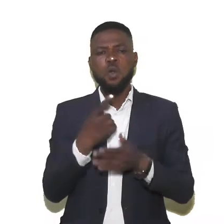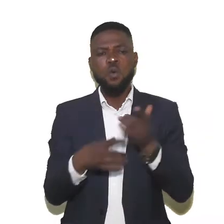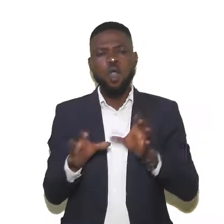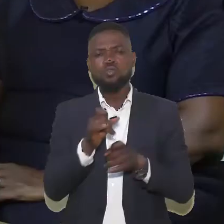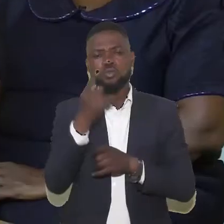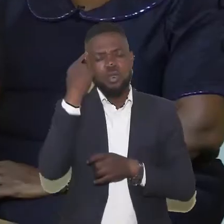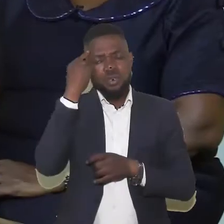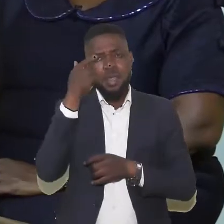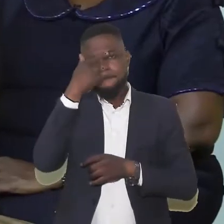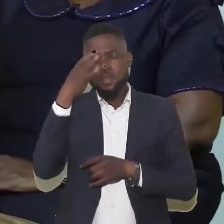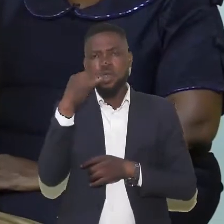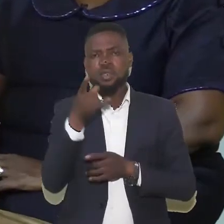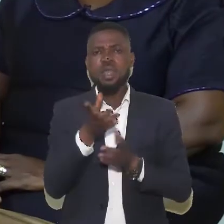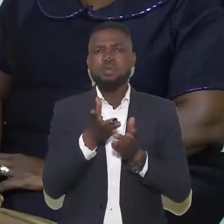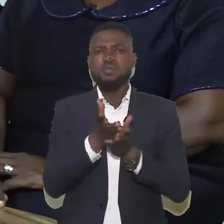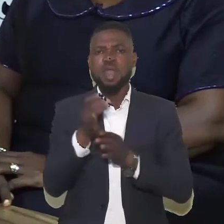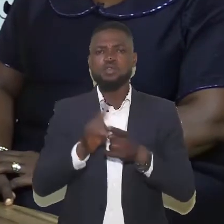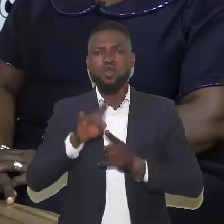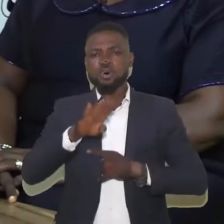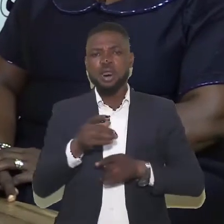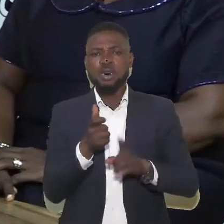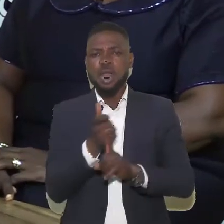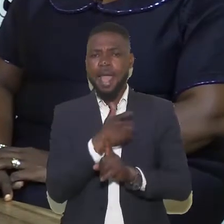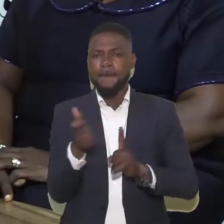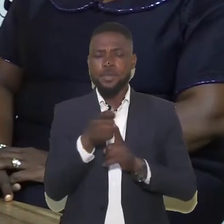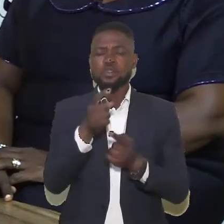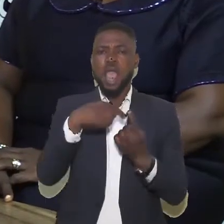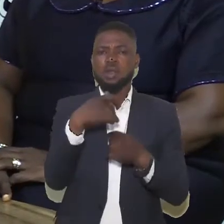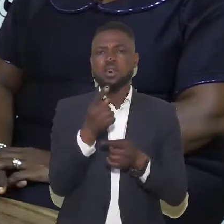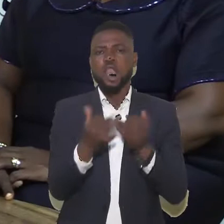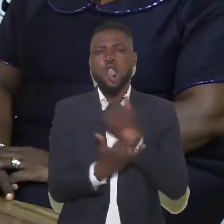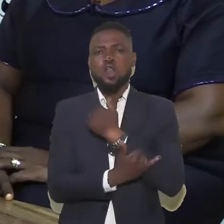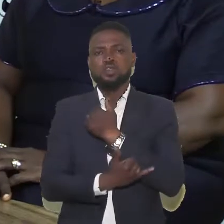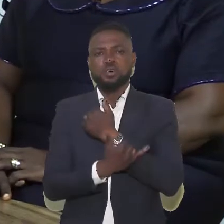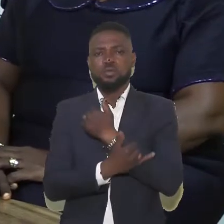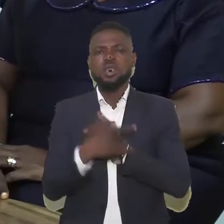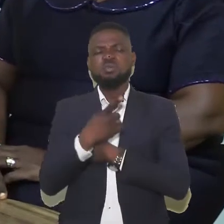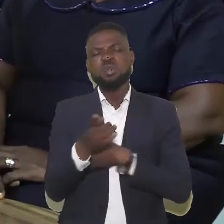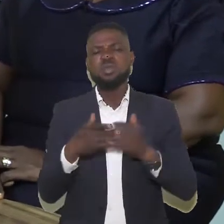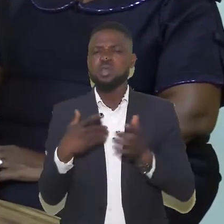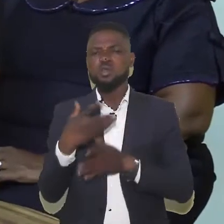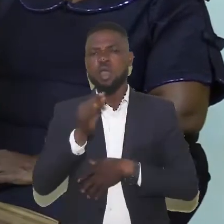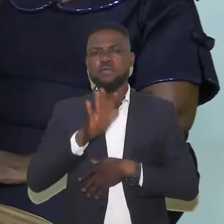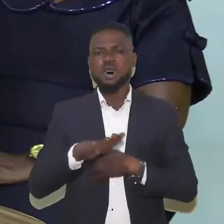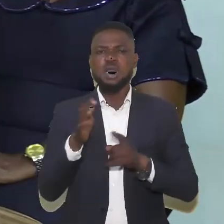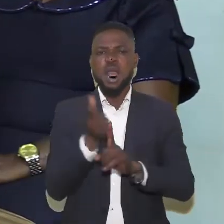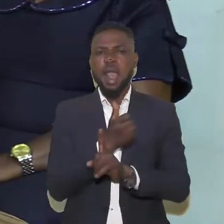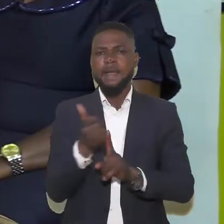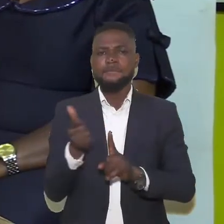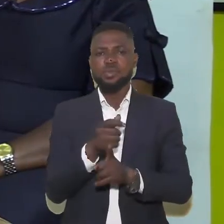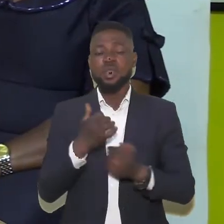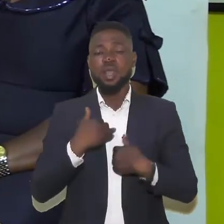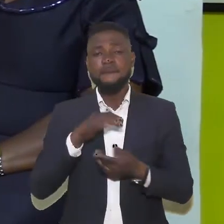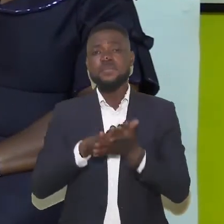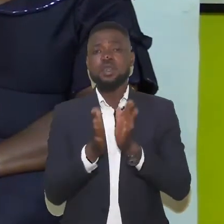now, what do you think is the cause of rise in child abuse around the country? The issue of child abuse has